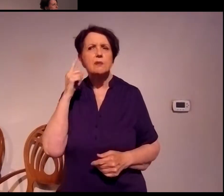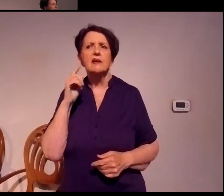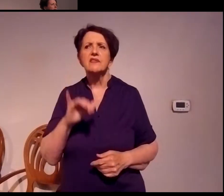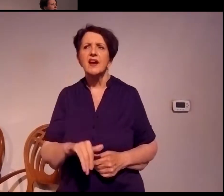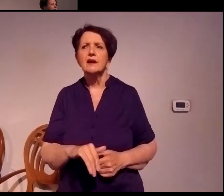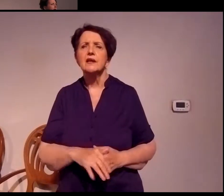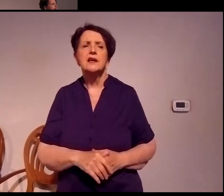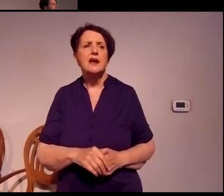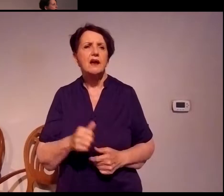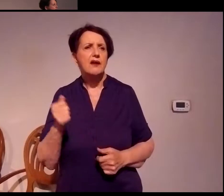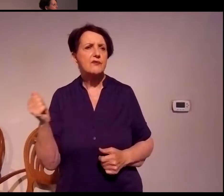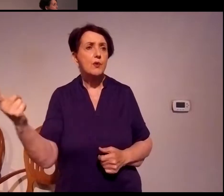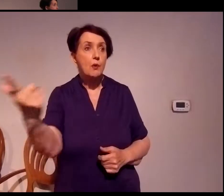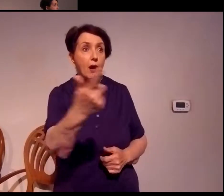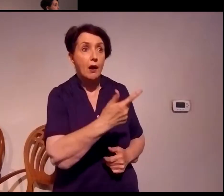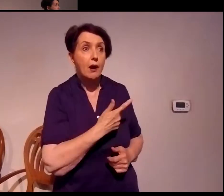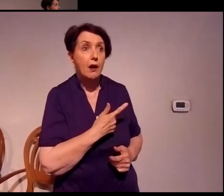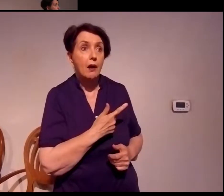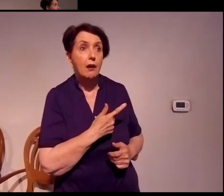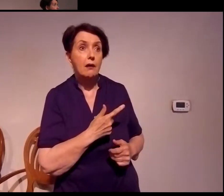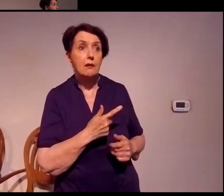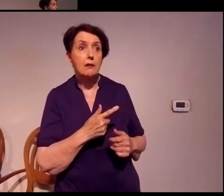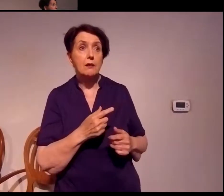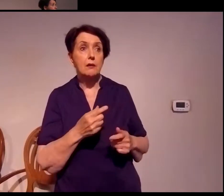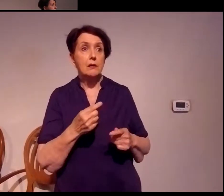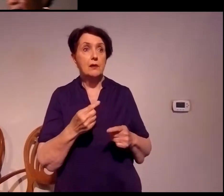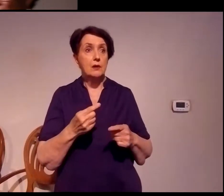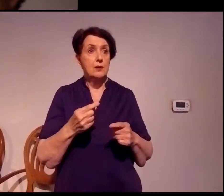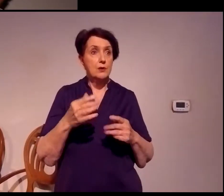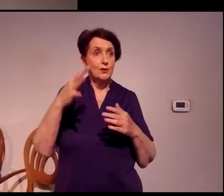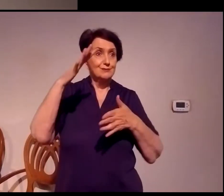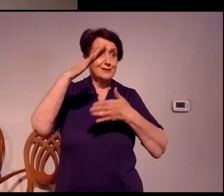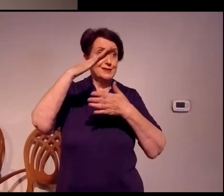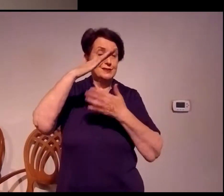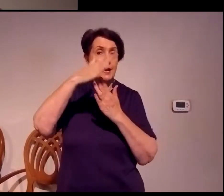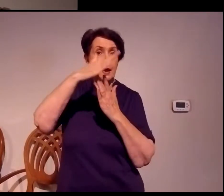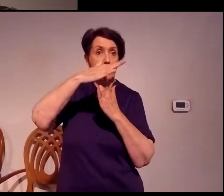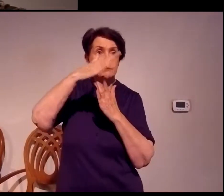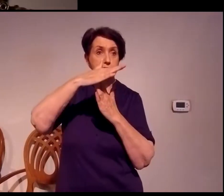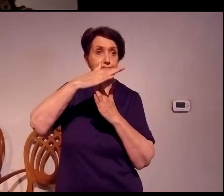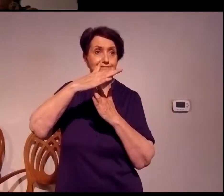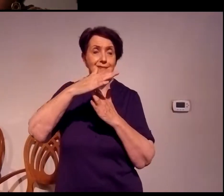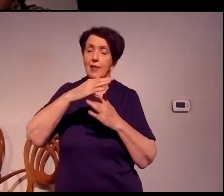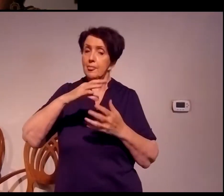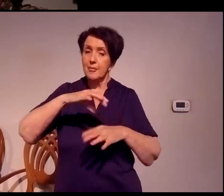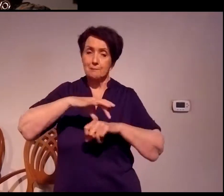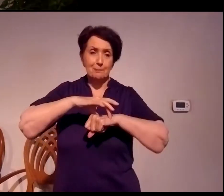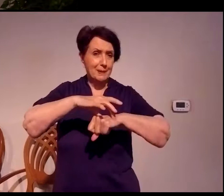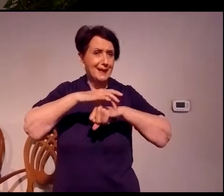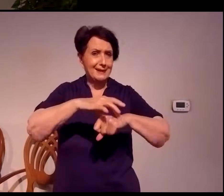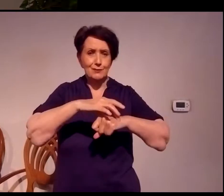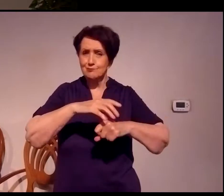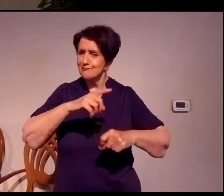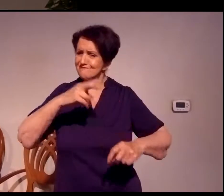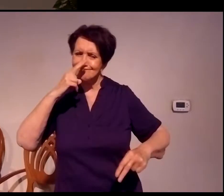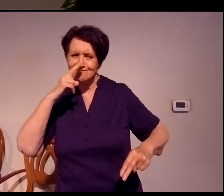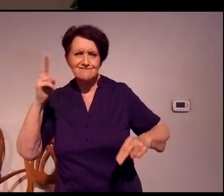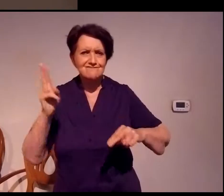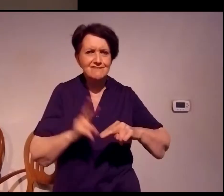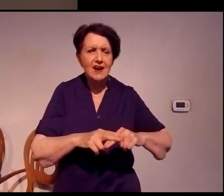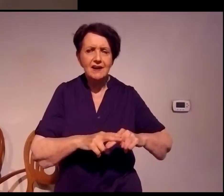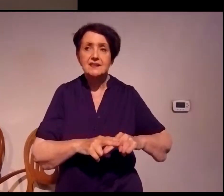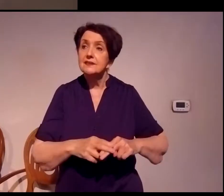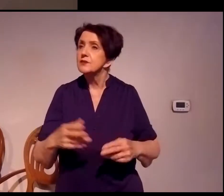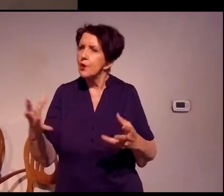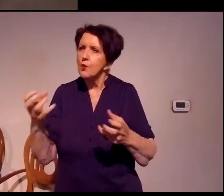everybody in here was optimal, we would be rocking the planet, right? So what I want to say to